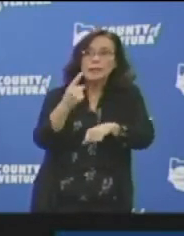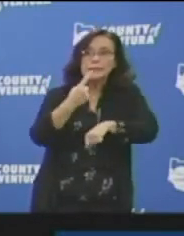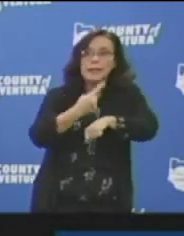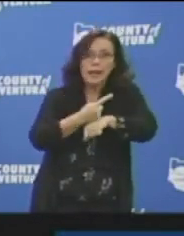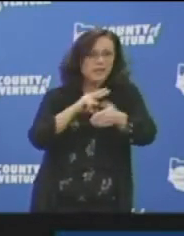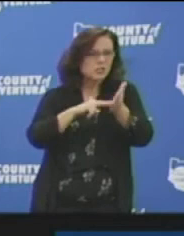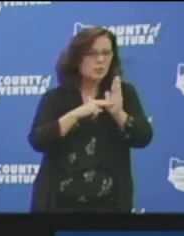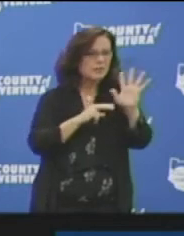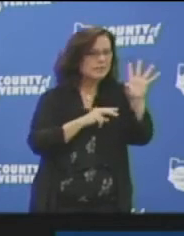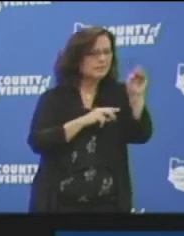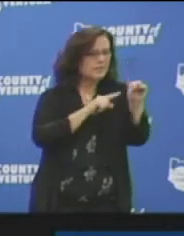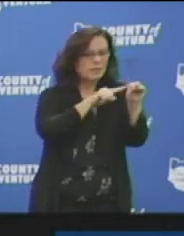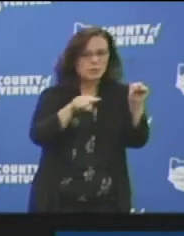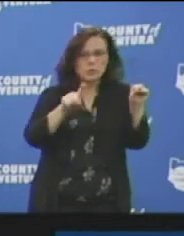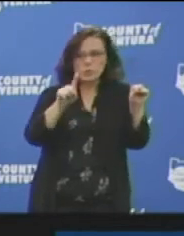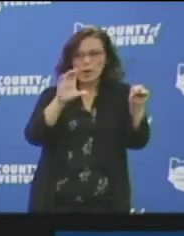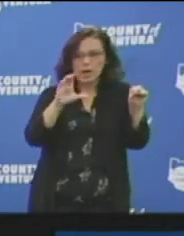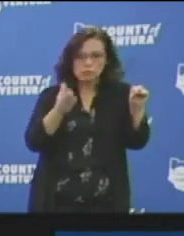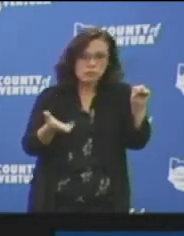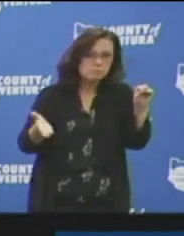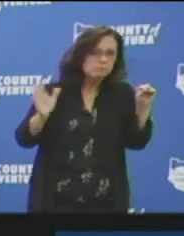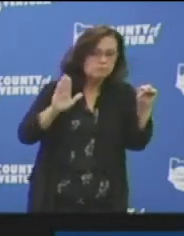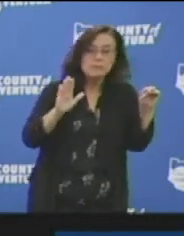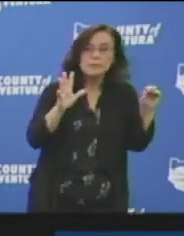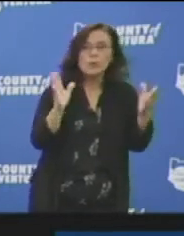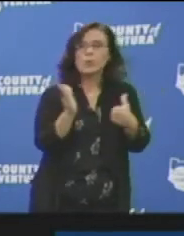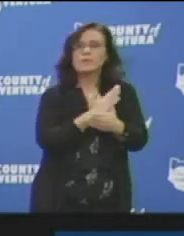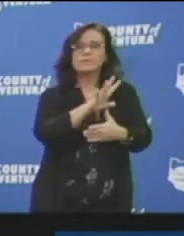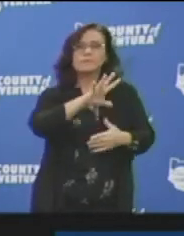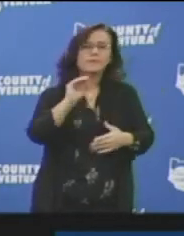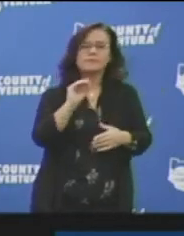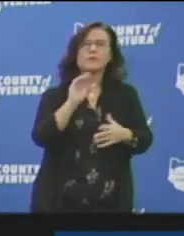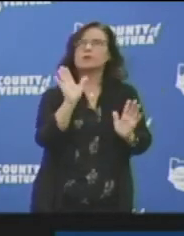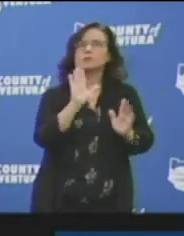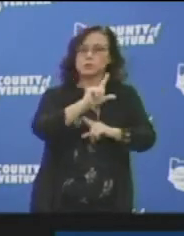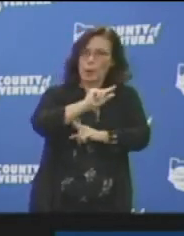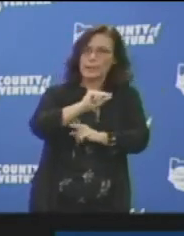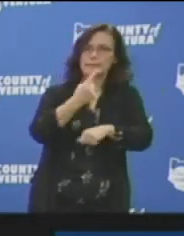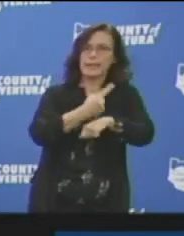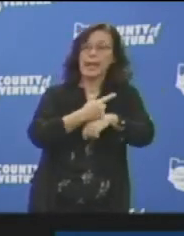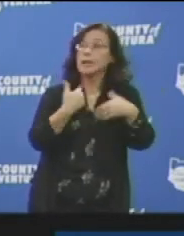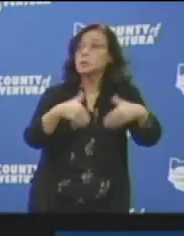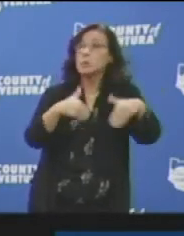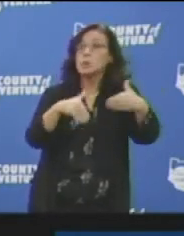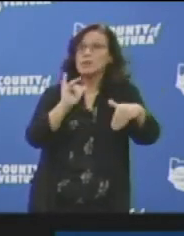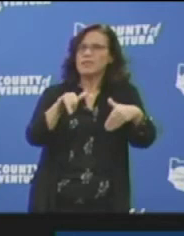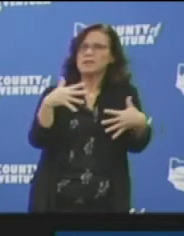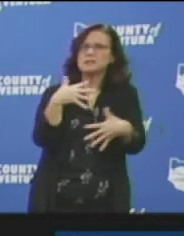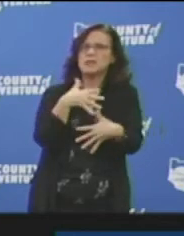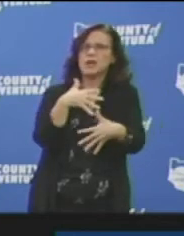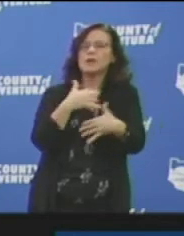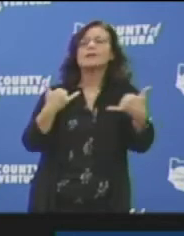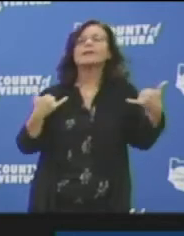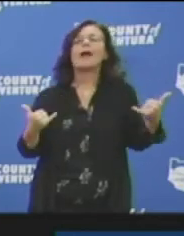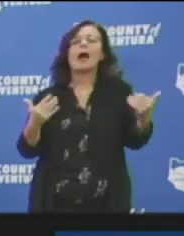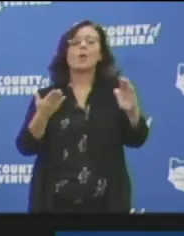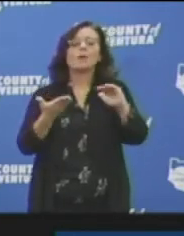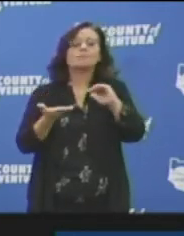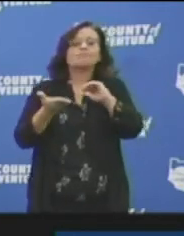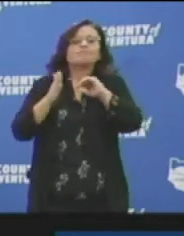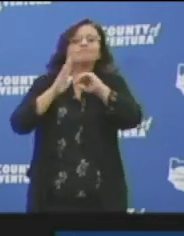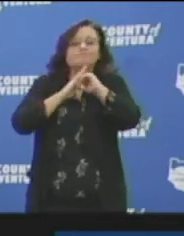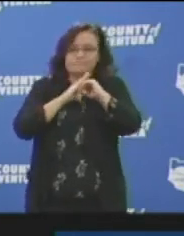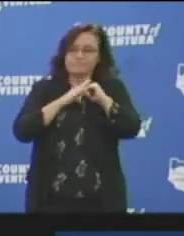Another sign of optimism, another reason to be hopeful that our actions are curtailing